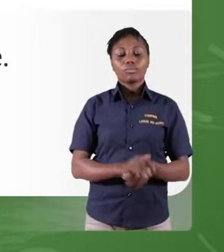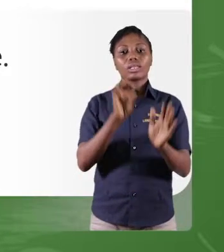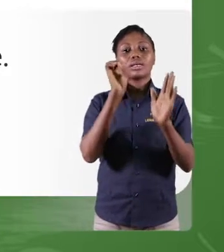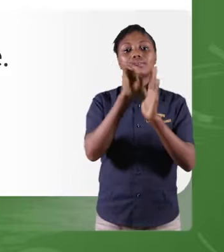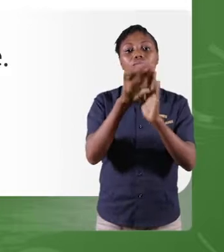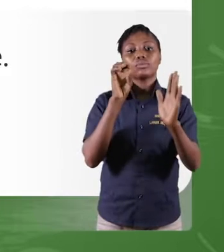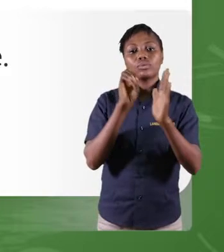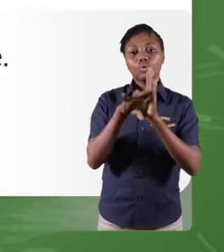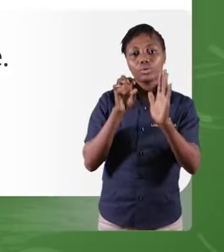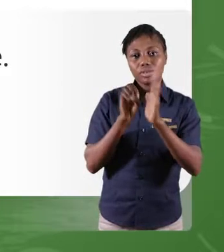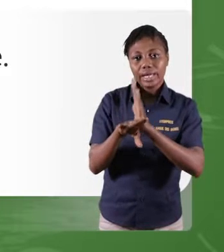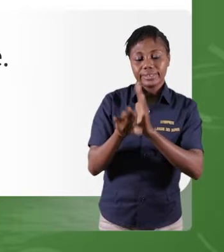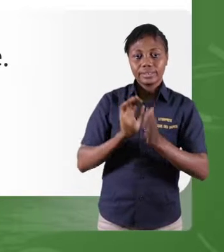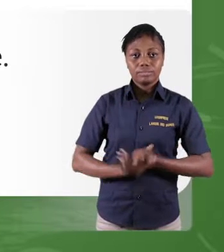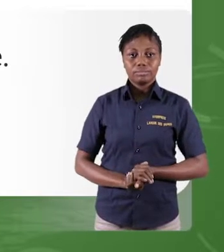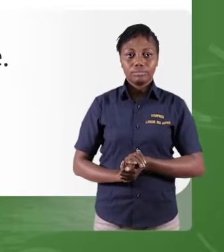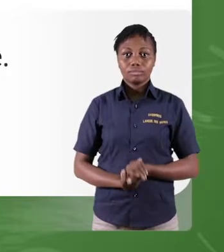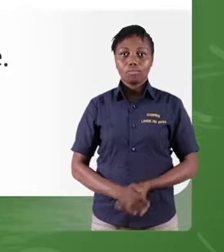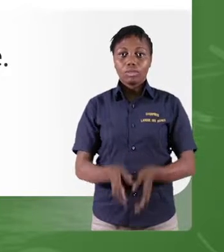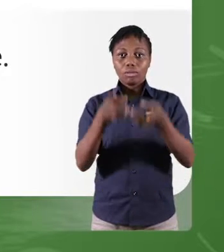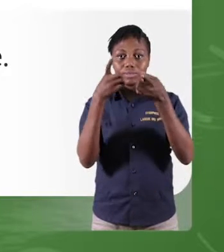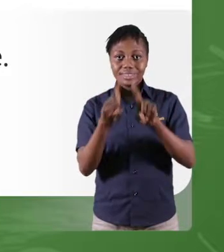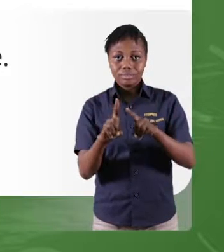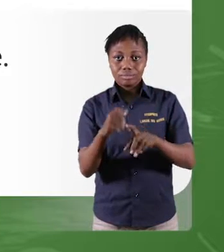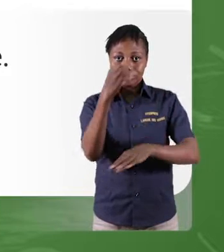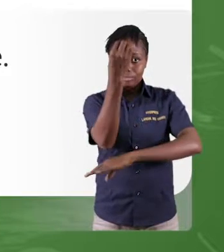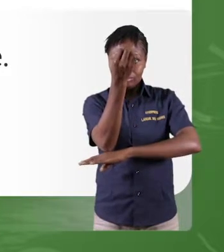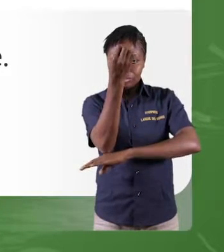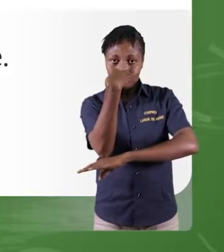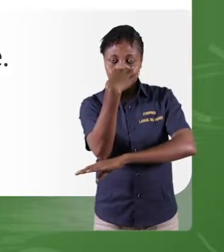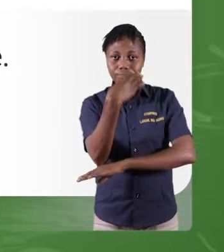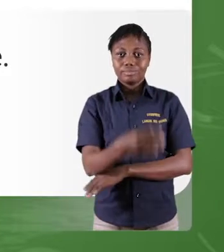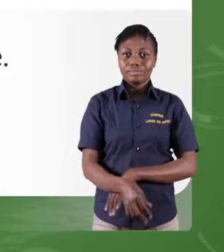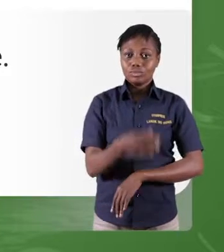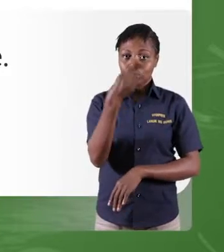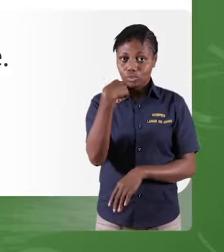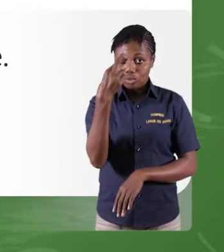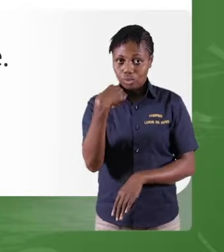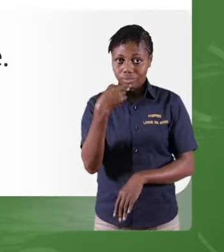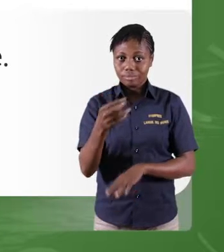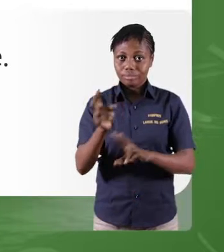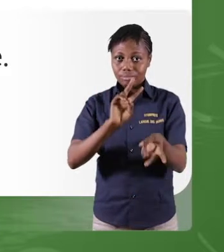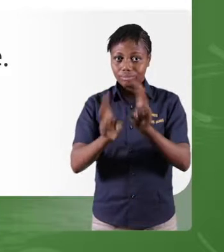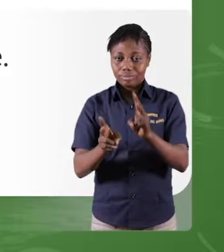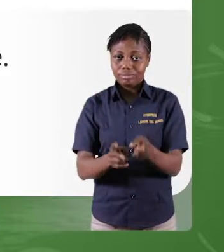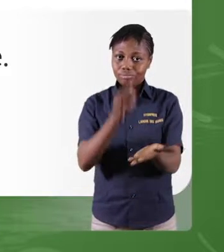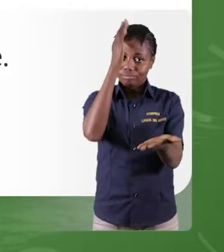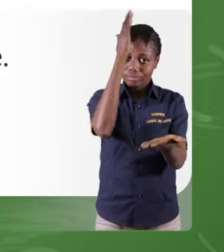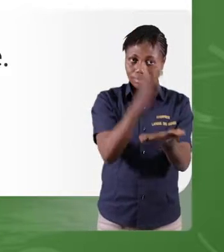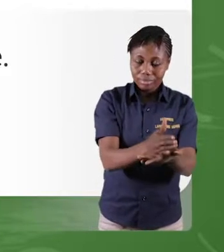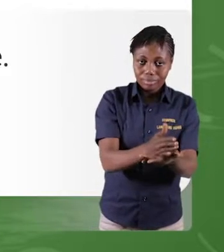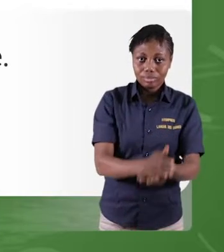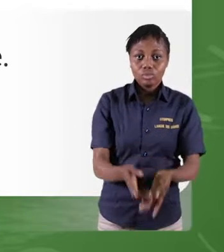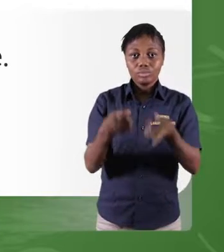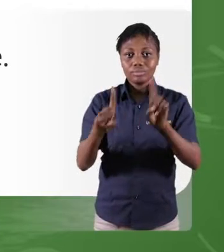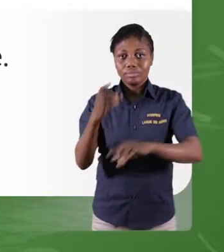goes red, the cars must stop. Okay, so number 2 is traffic lights. So when it goes red, the cars